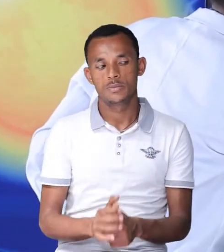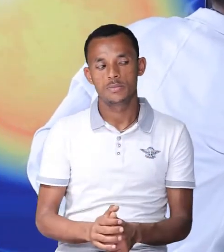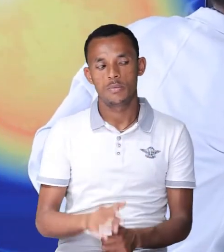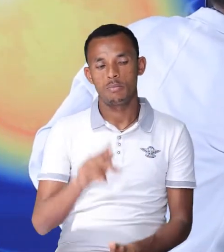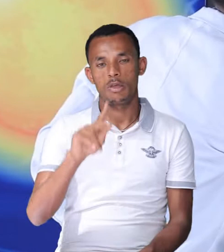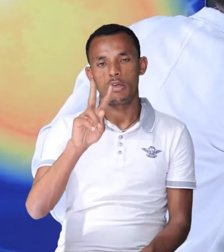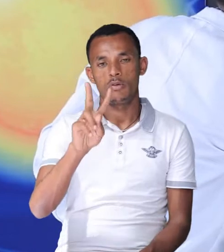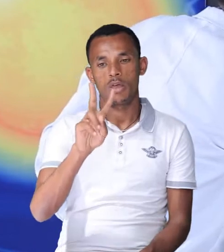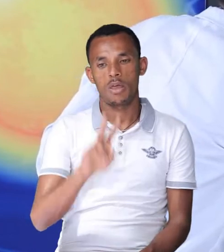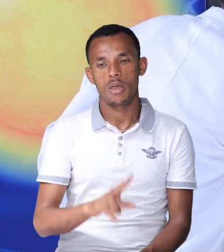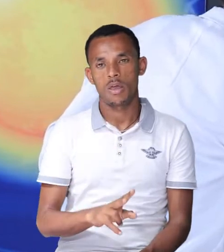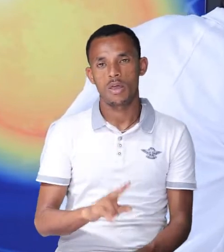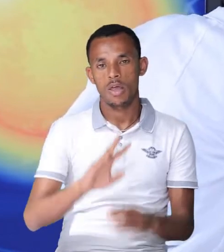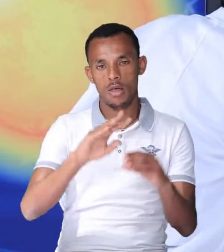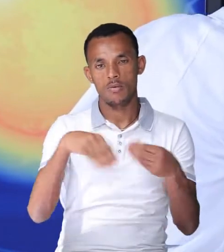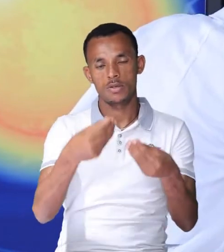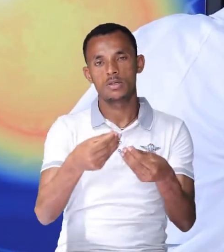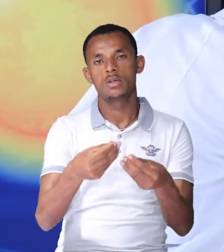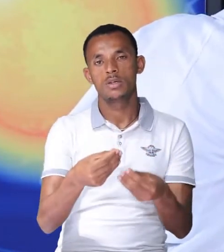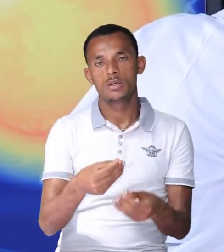PV gives